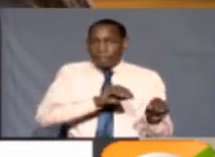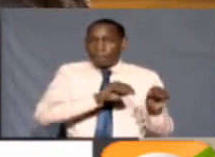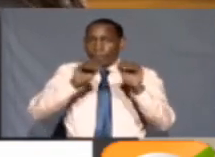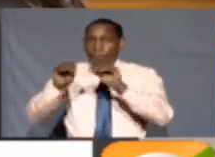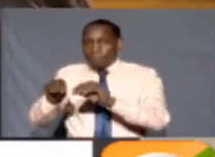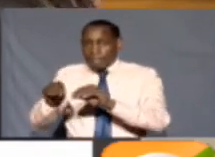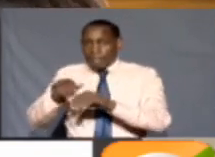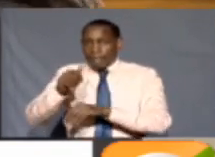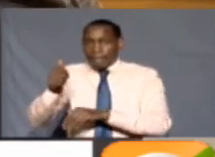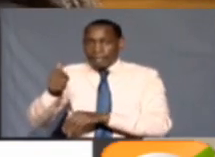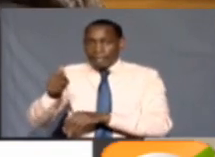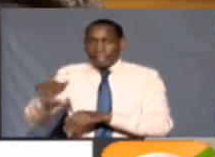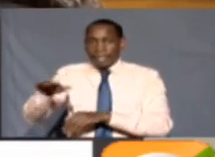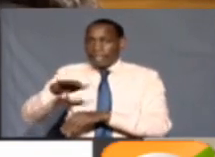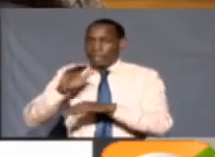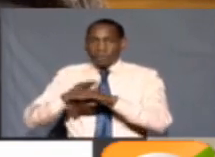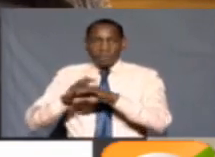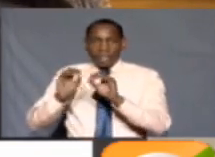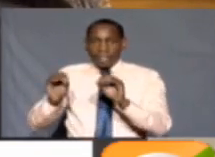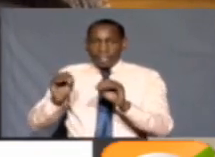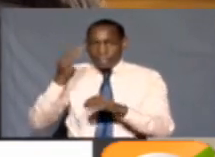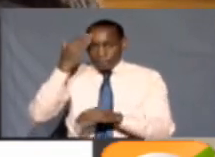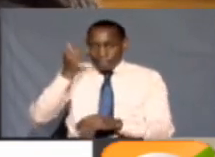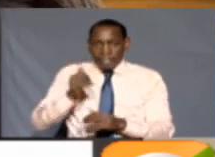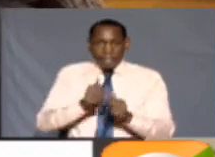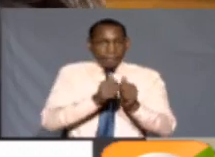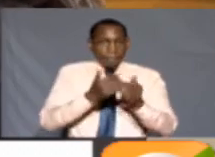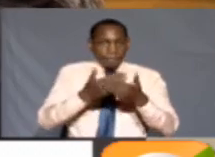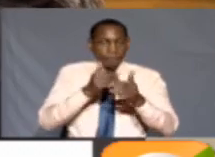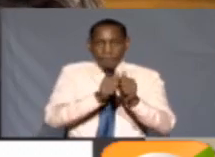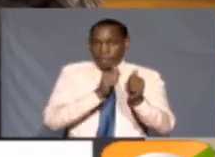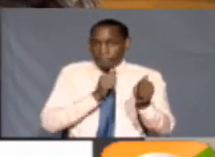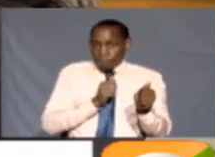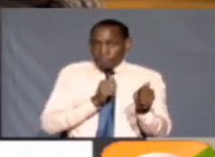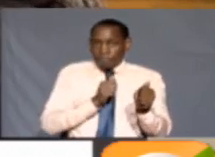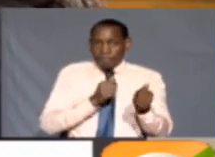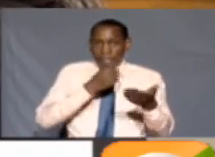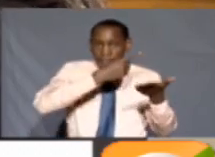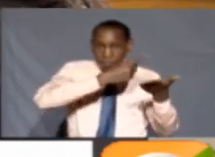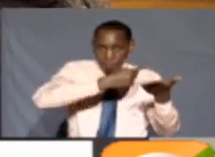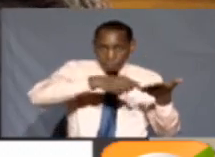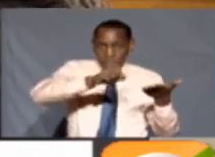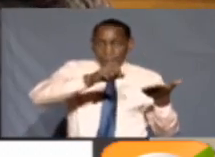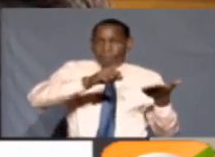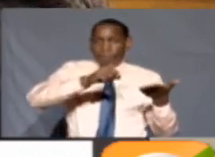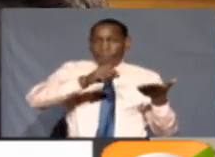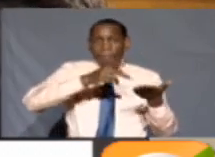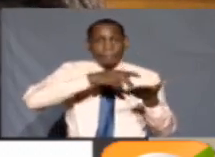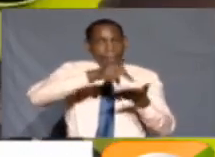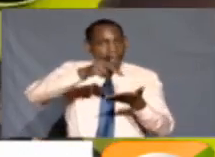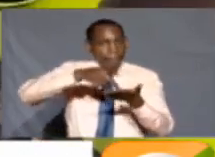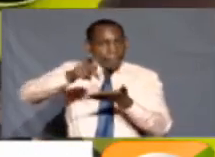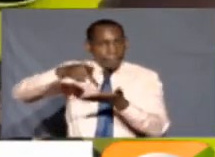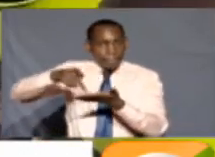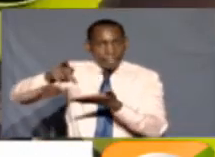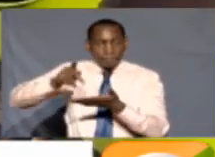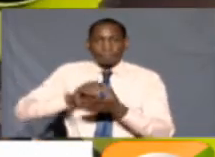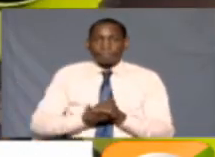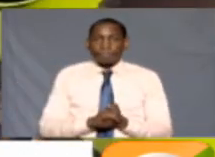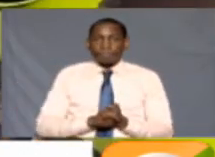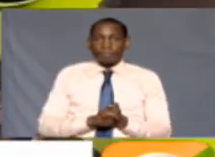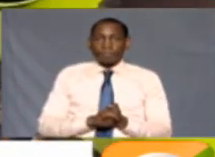what they call less desirable positions because they refused to approve certain payments.